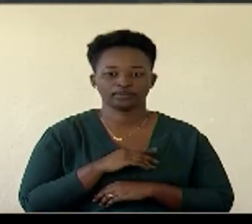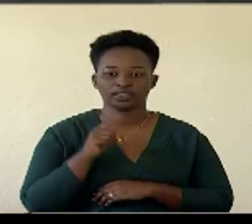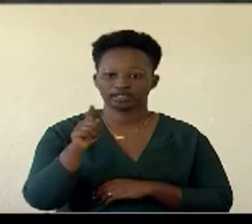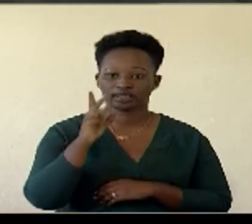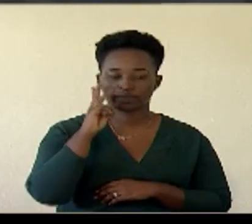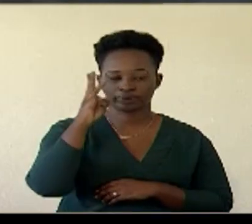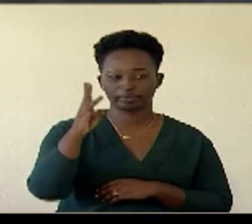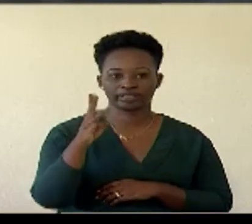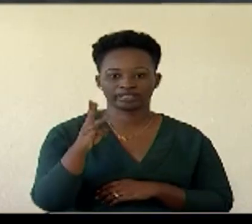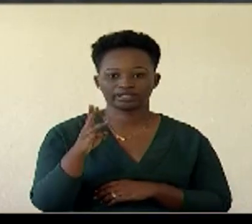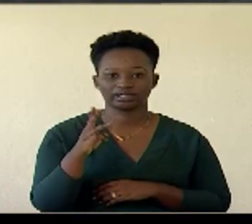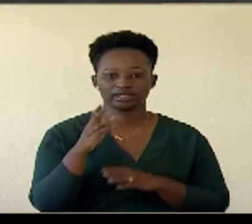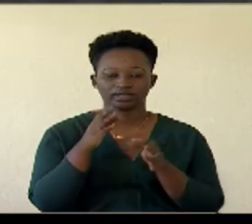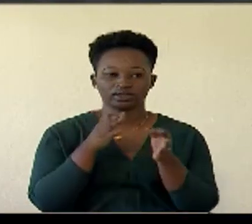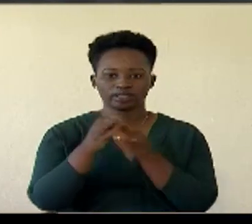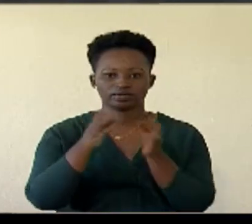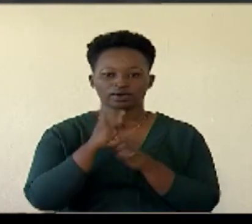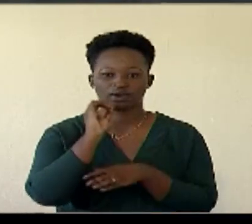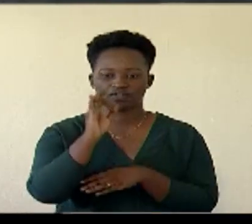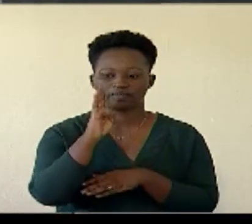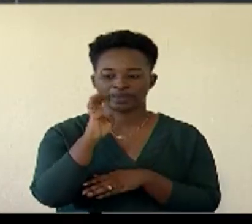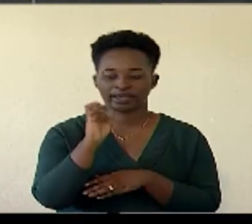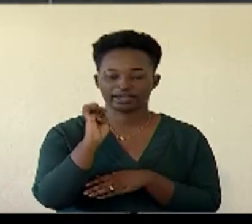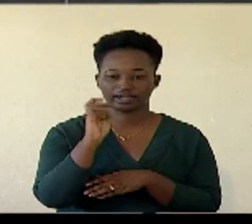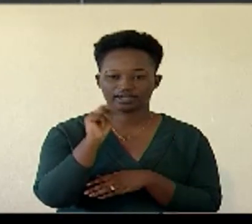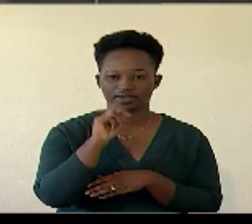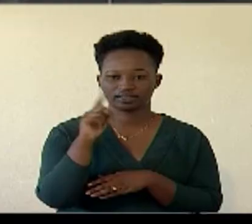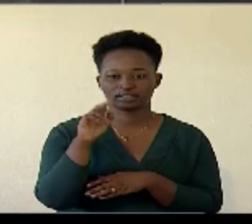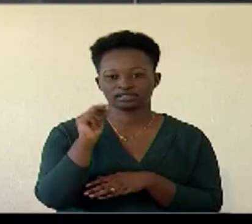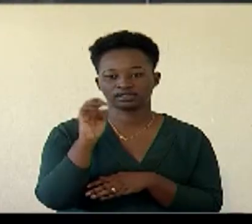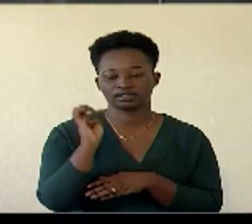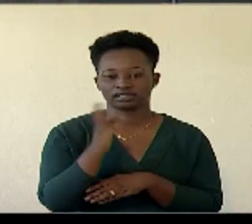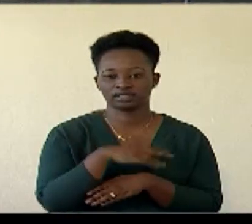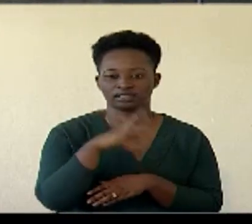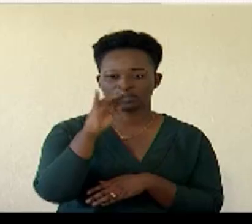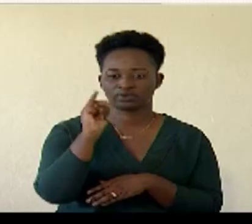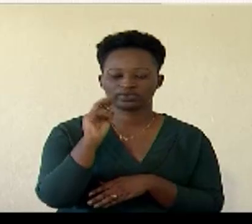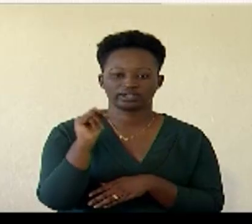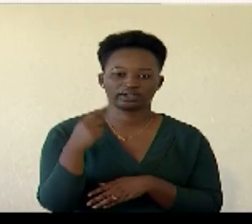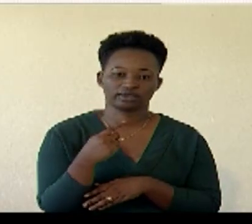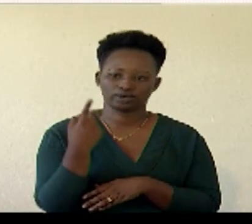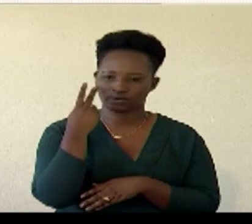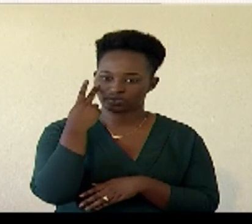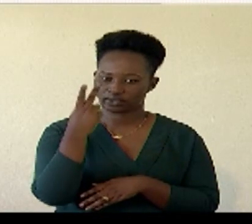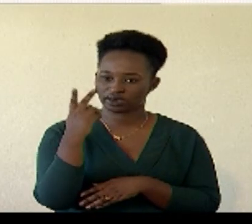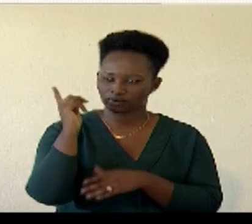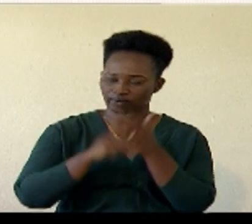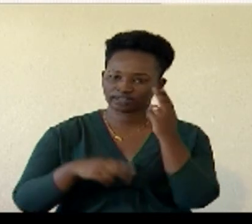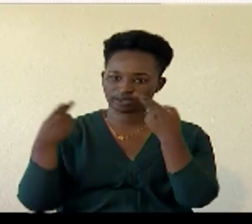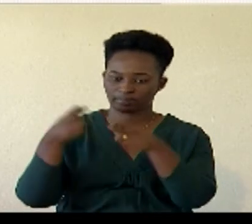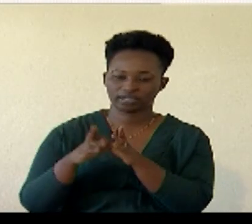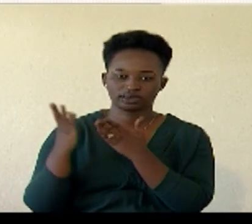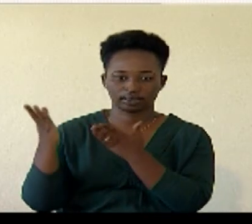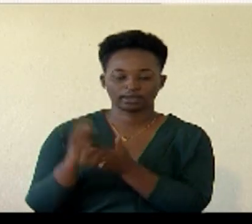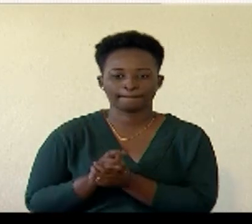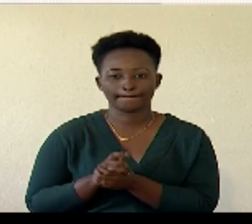be destruction of the benzene ring. So here we are talking about this. You see what happens over here.